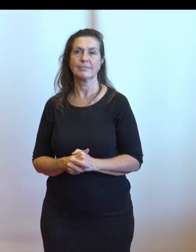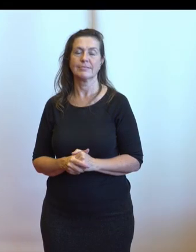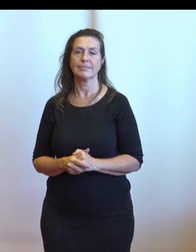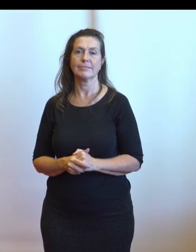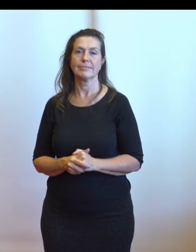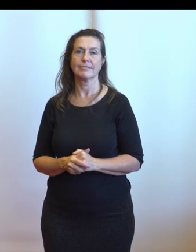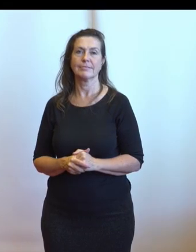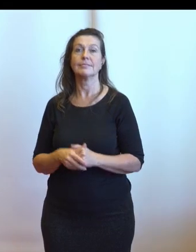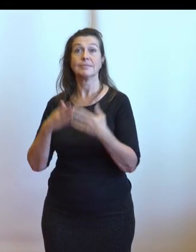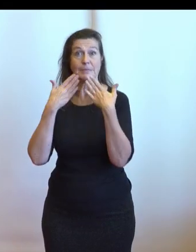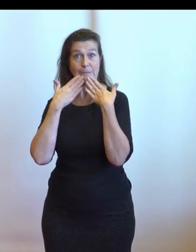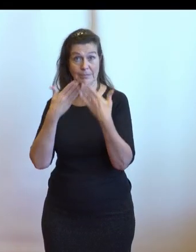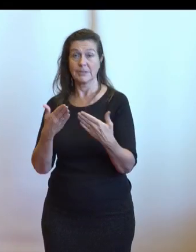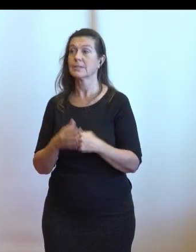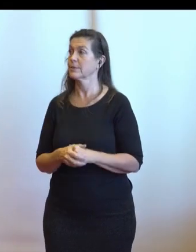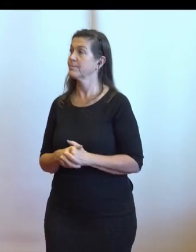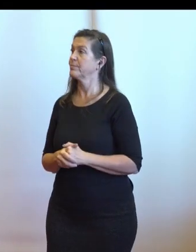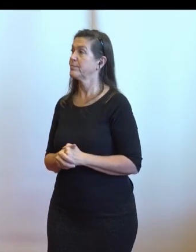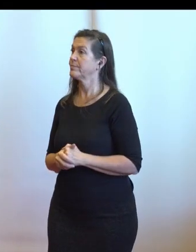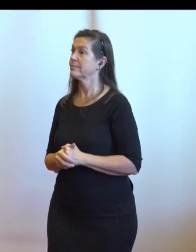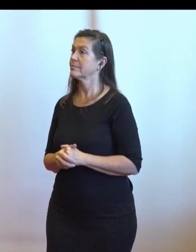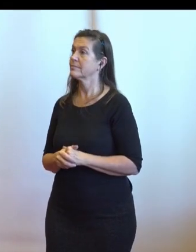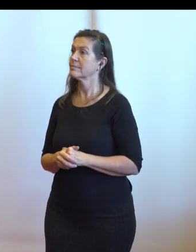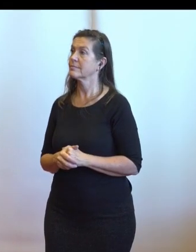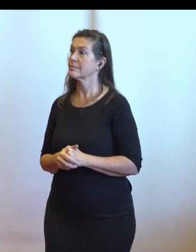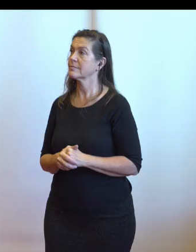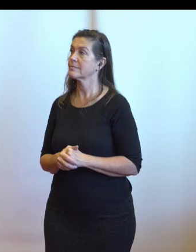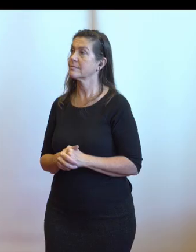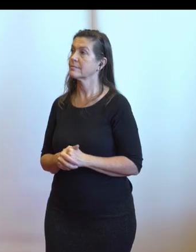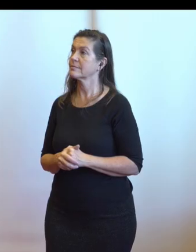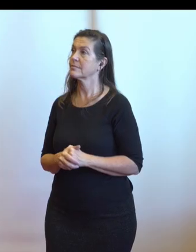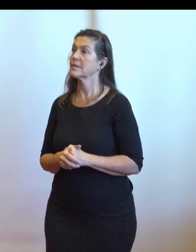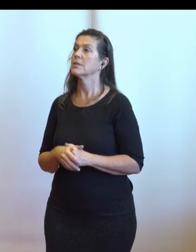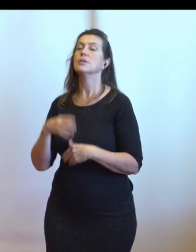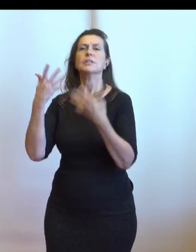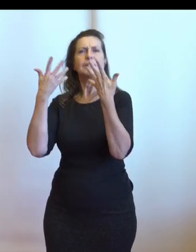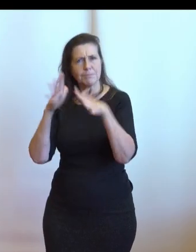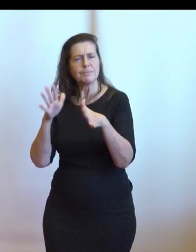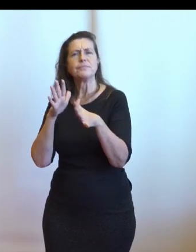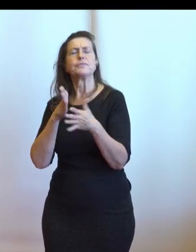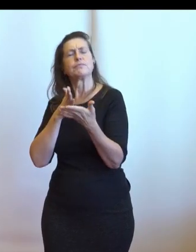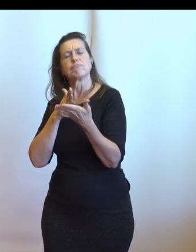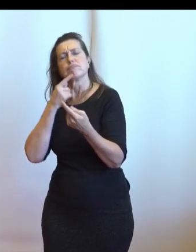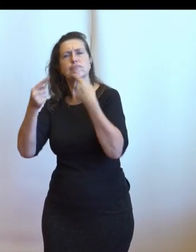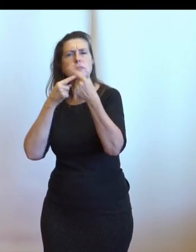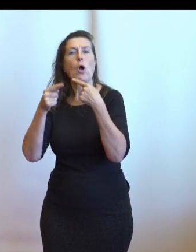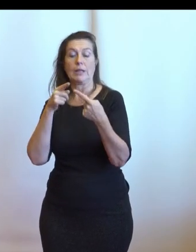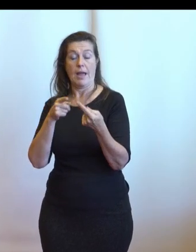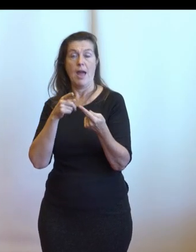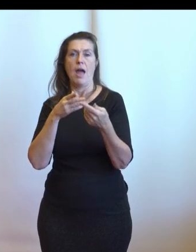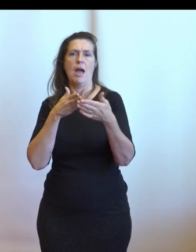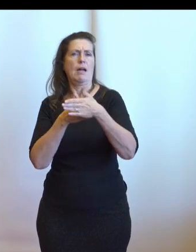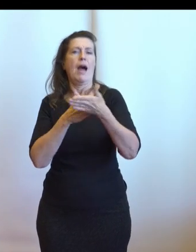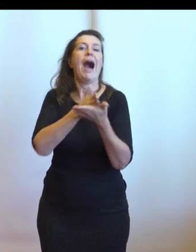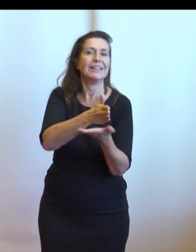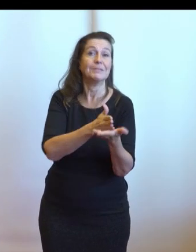Thanks. We've talked about when accessibility is good for everyone, and very similar to kind of universal design